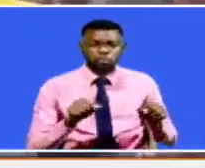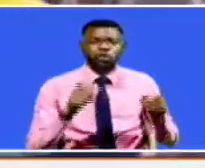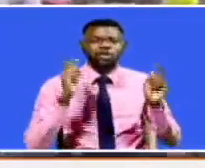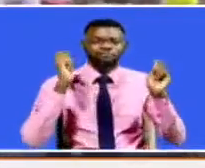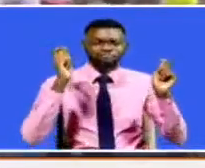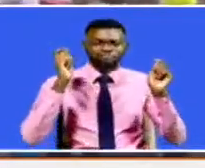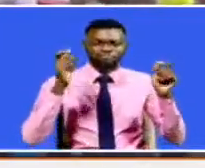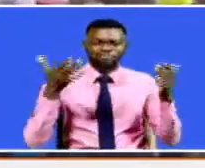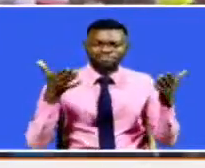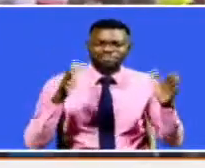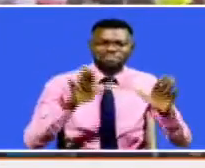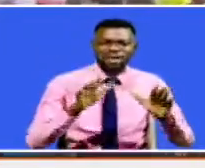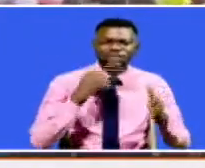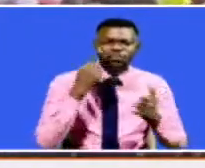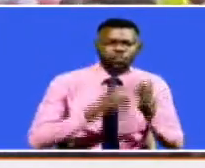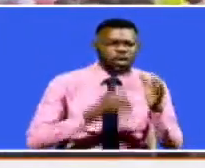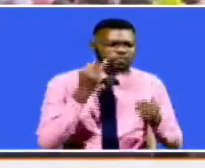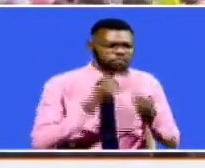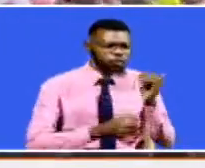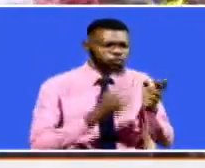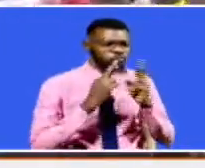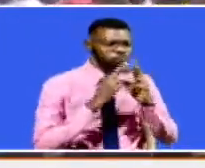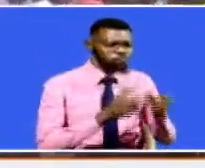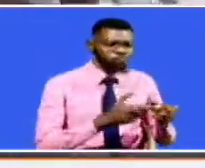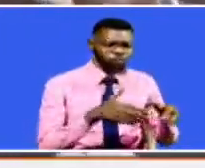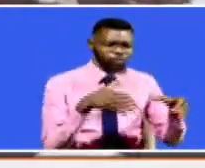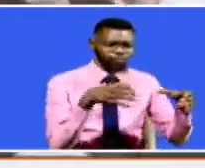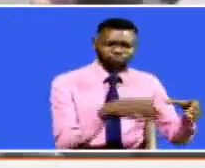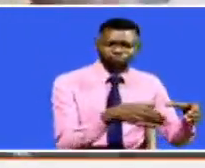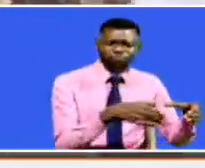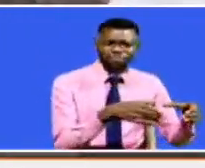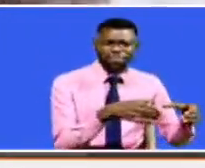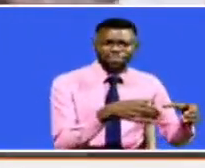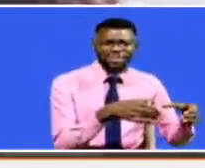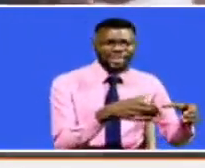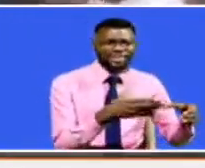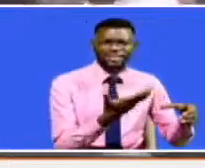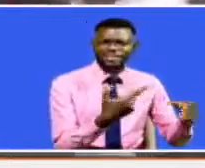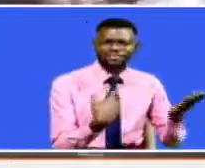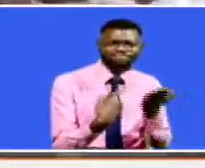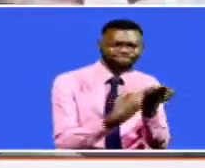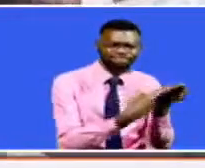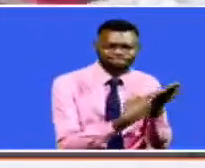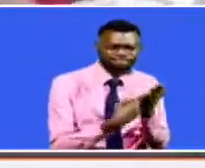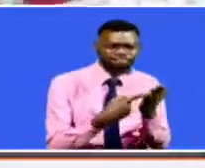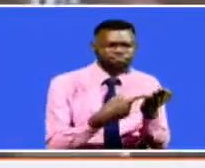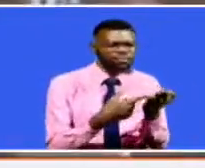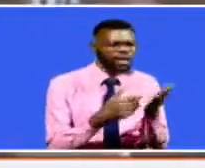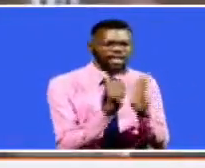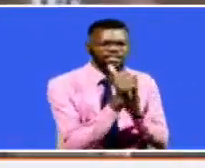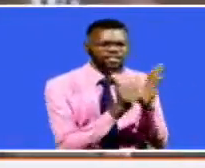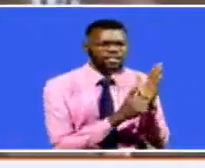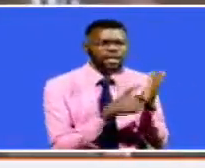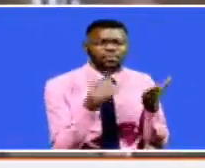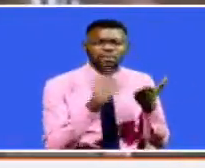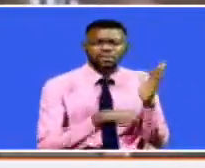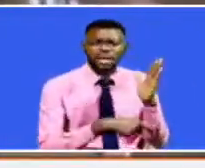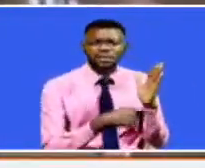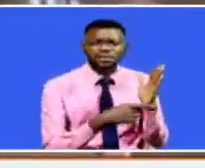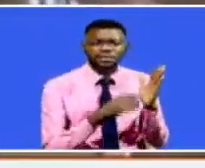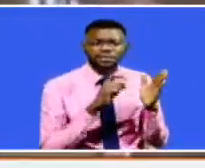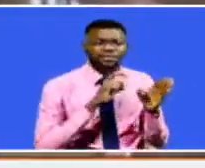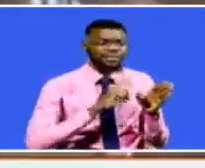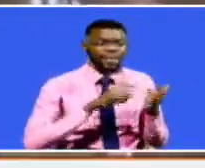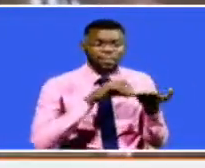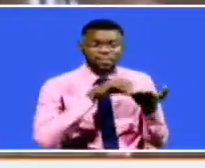showed the final report by the bipartisan team that he is a member not capture the sticky cost of living agenda. Kama nyinyi